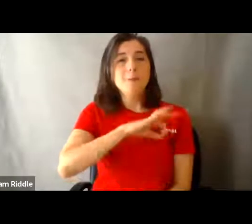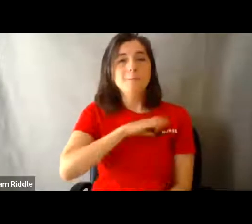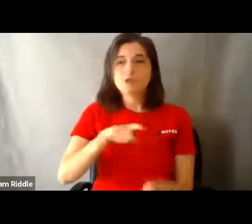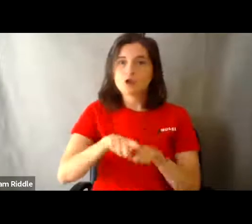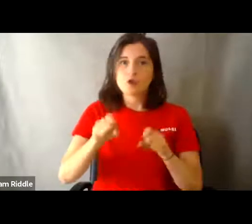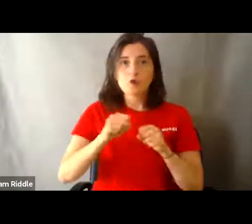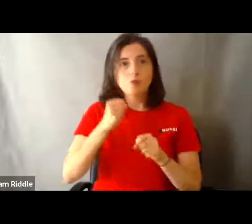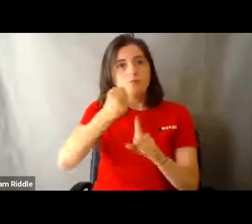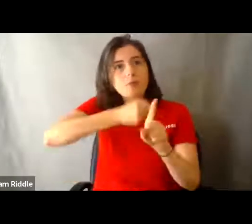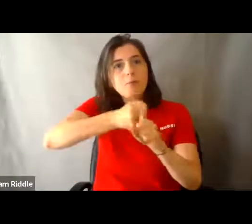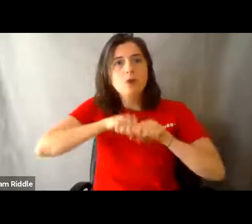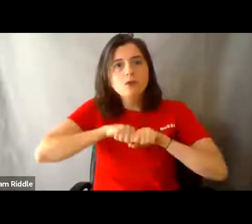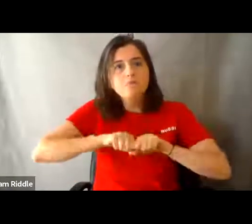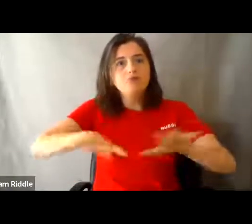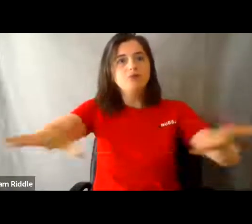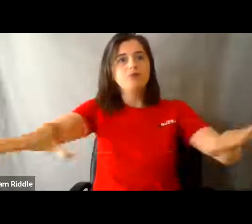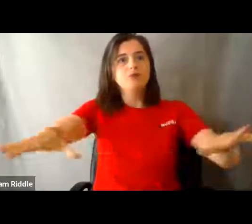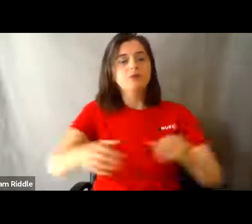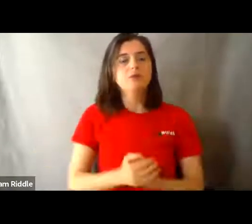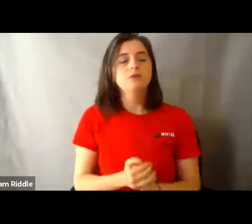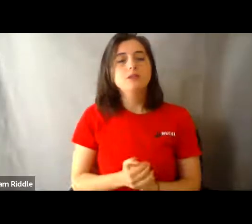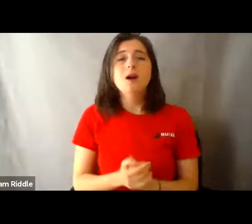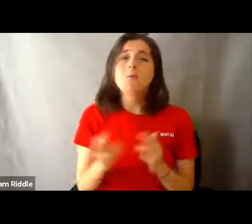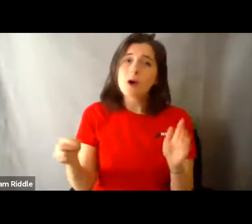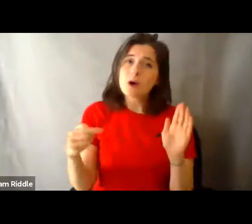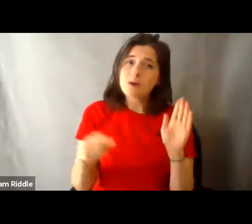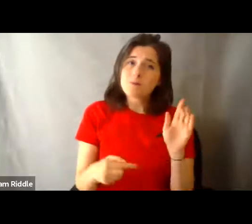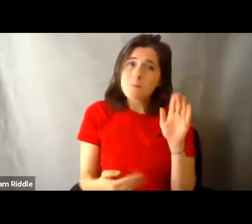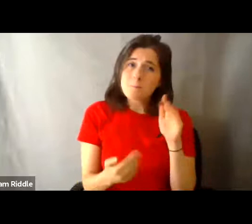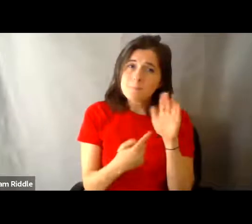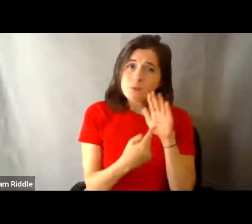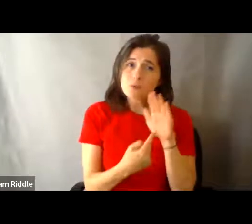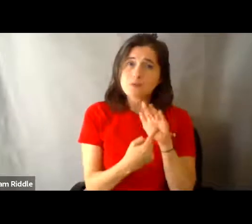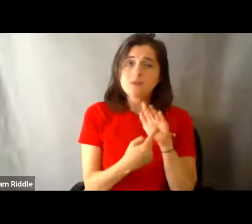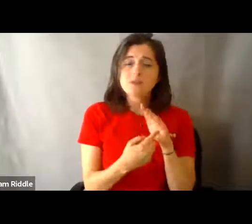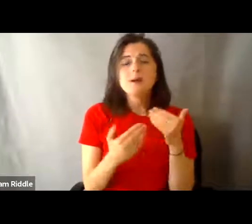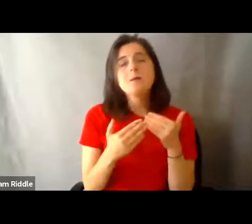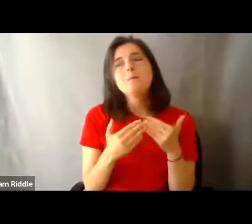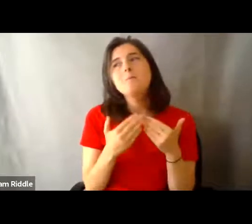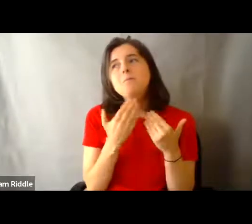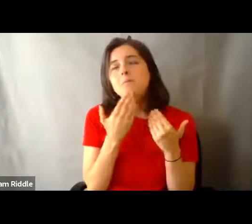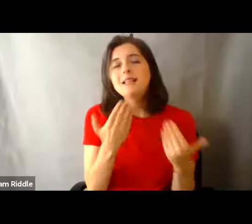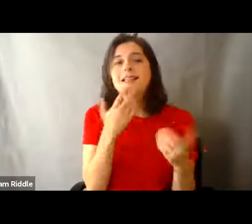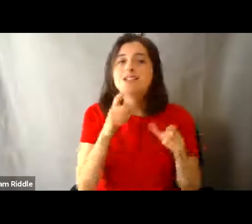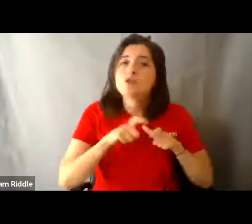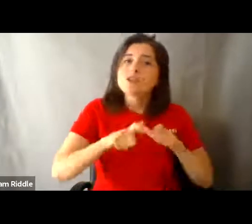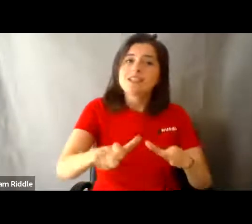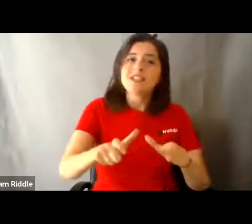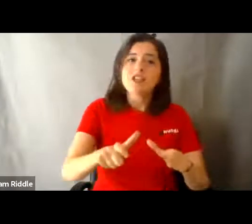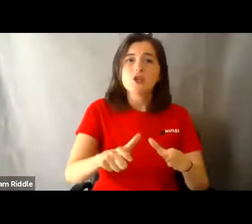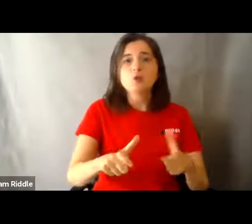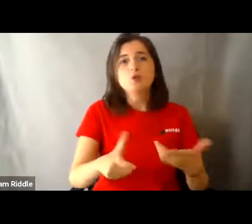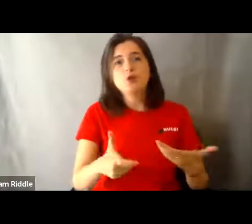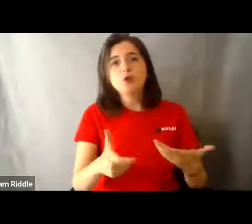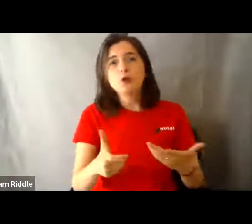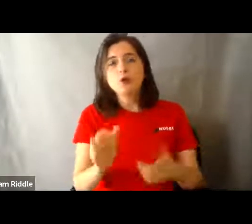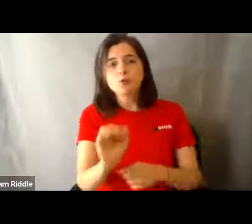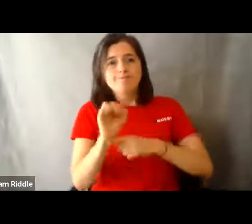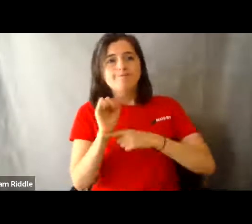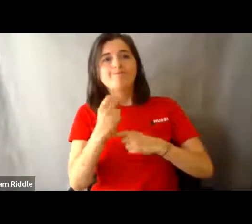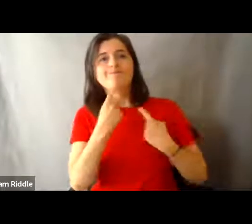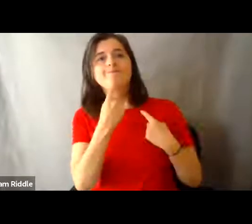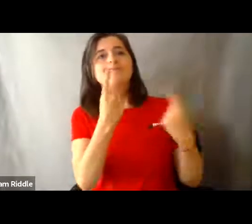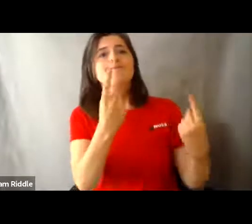more widely. But most importantly of all, please keep speaking up for Cuba. Please speak up for the Cubans'